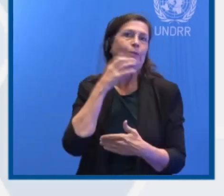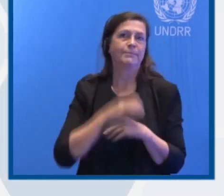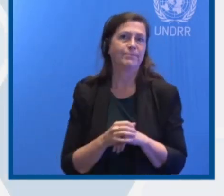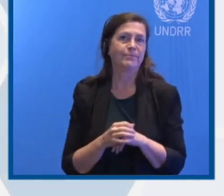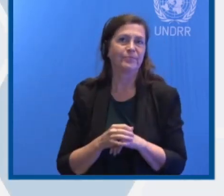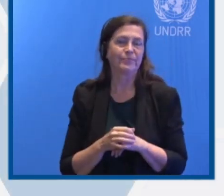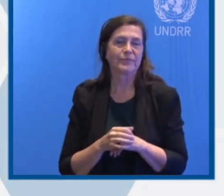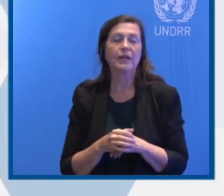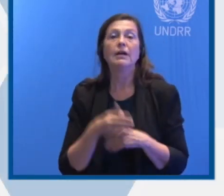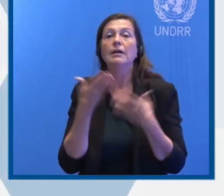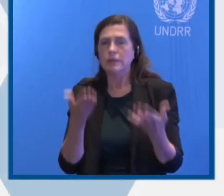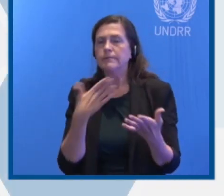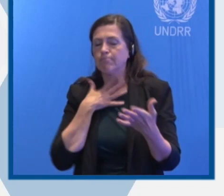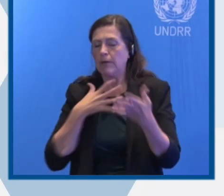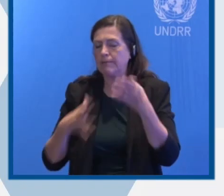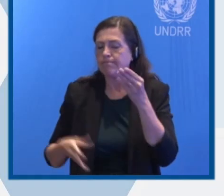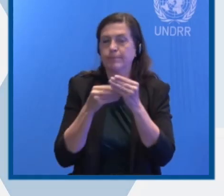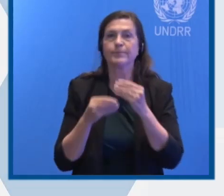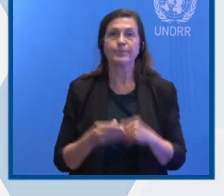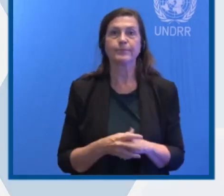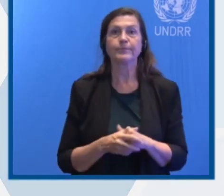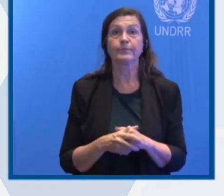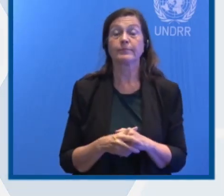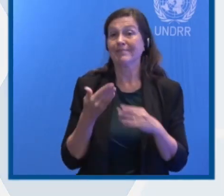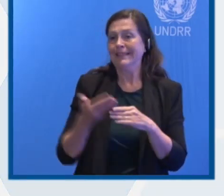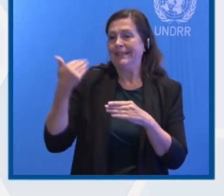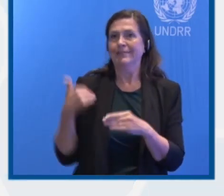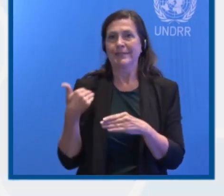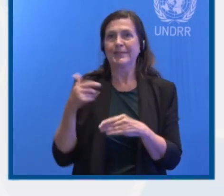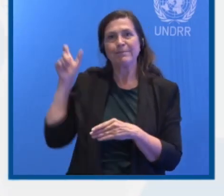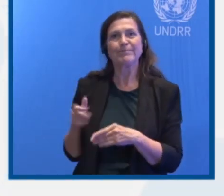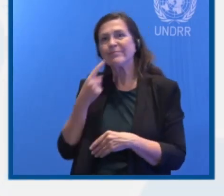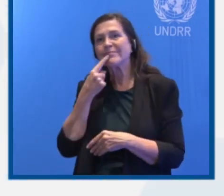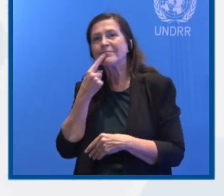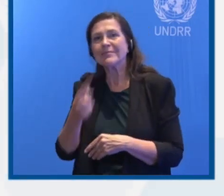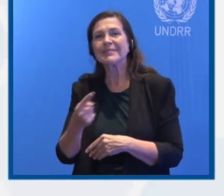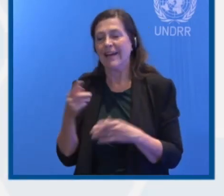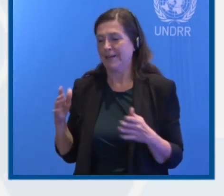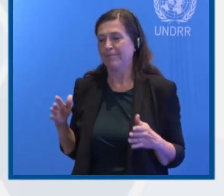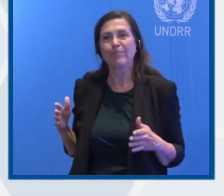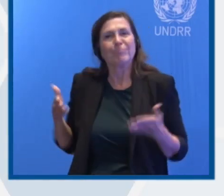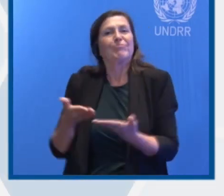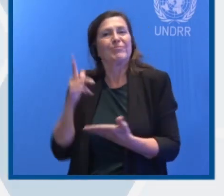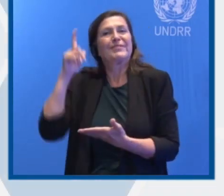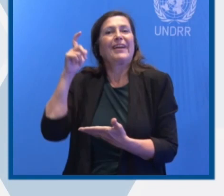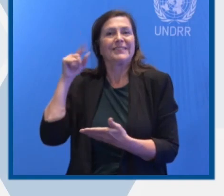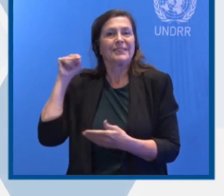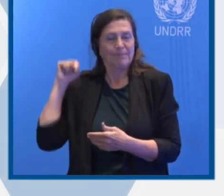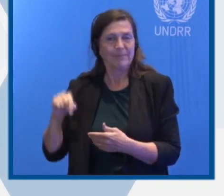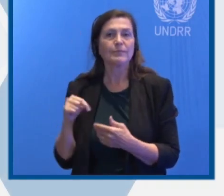like to add to that the element when you spoke of, in the introduction, we had the